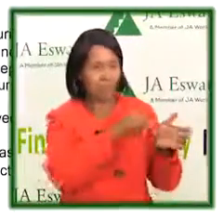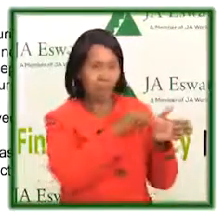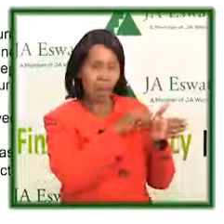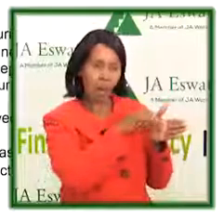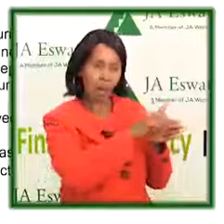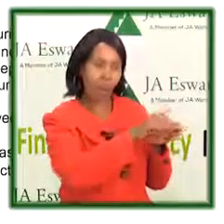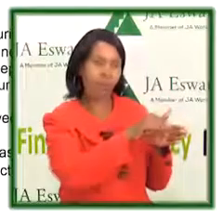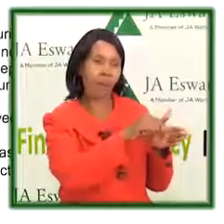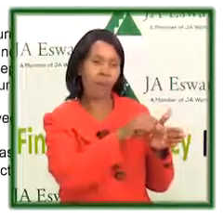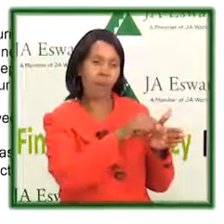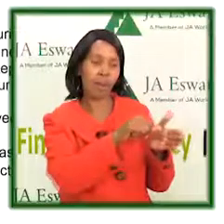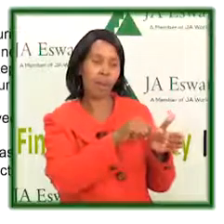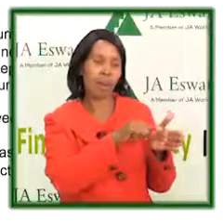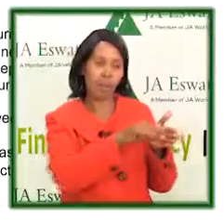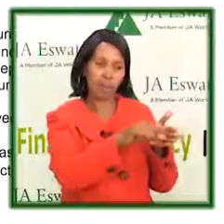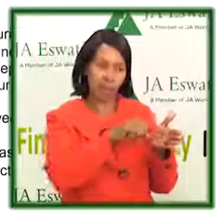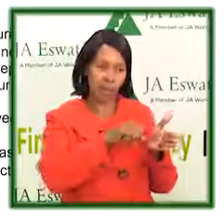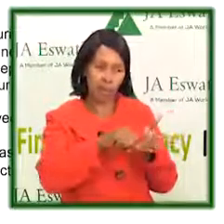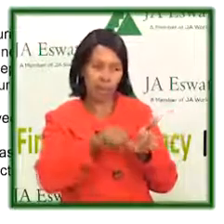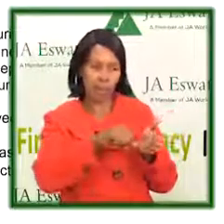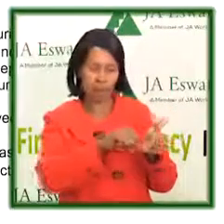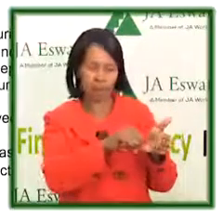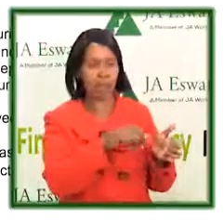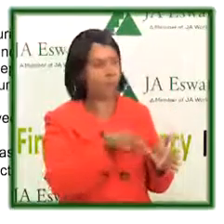Very, very key when it comes to production.